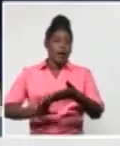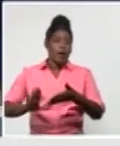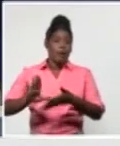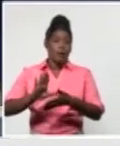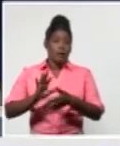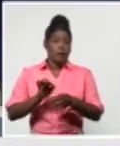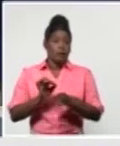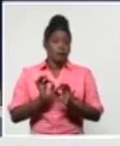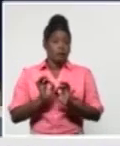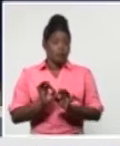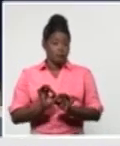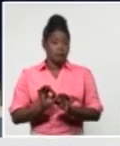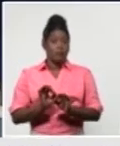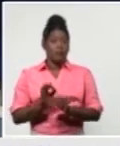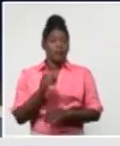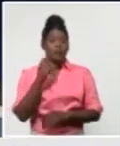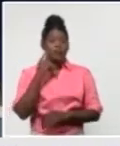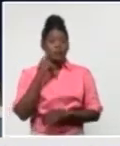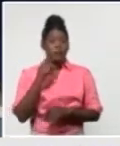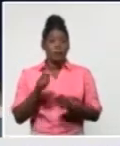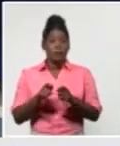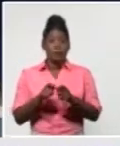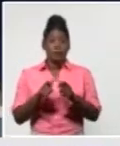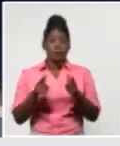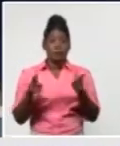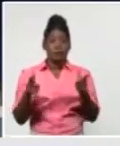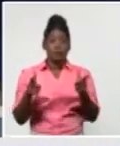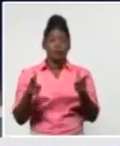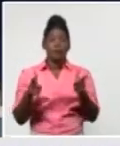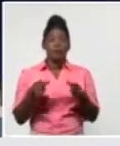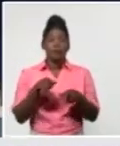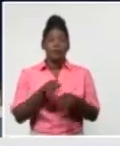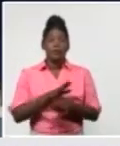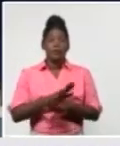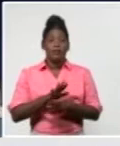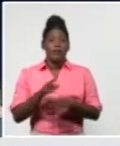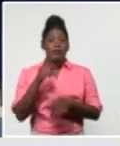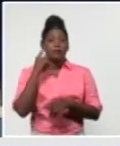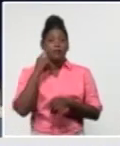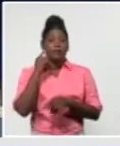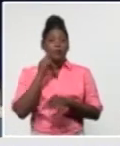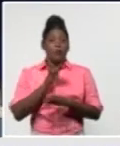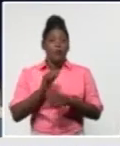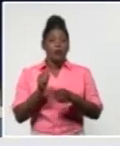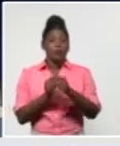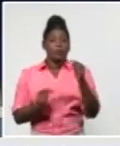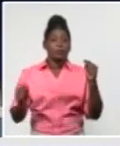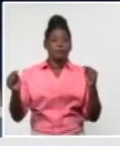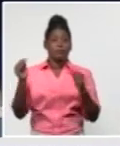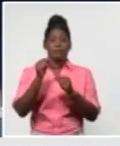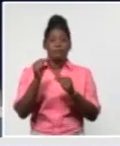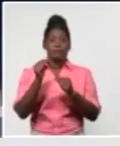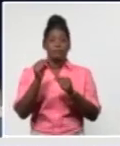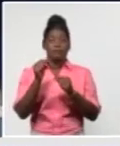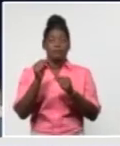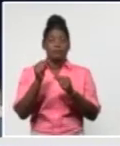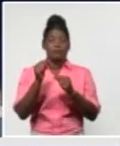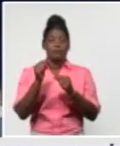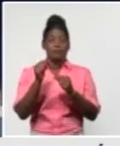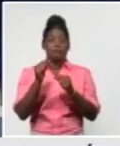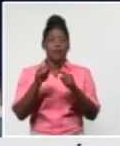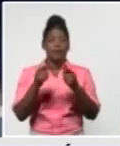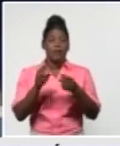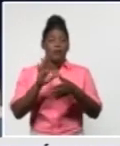as we have stressed before, remains as the epicenter of the pandemic in